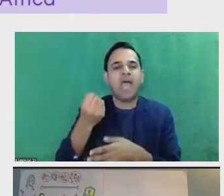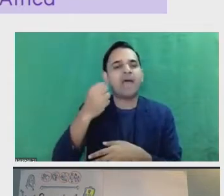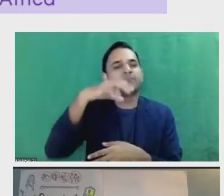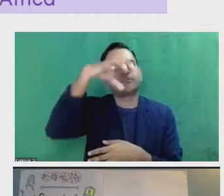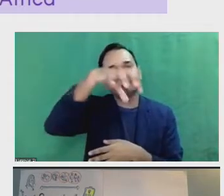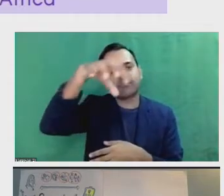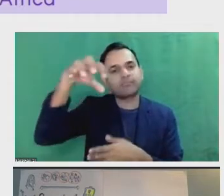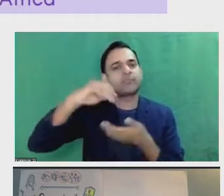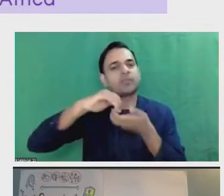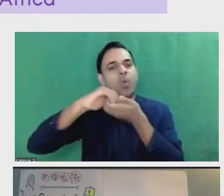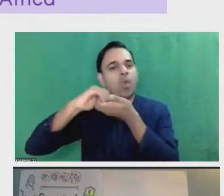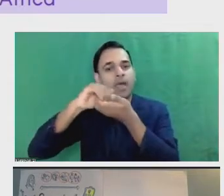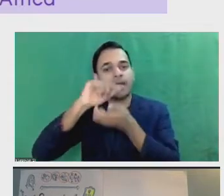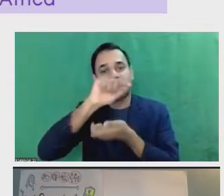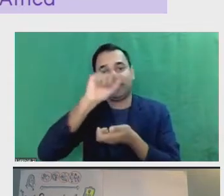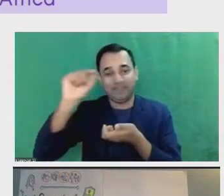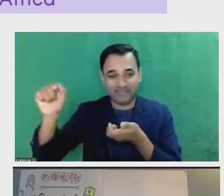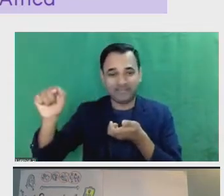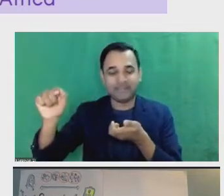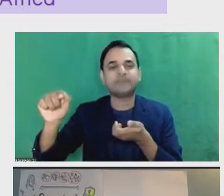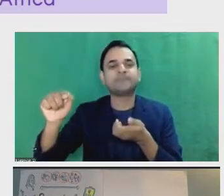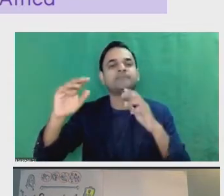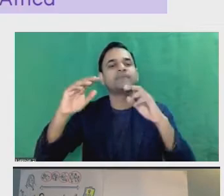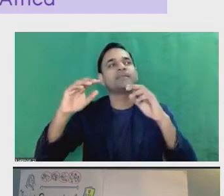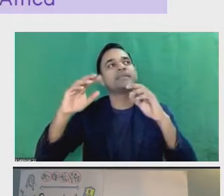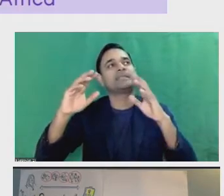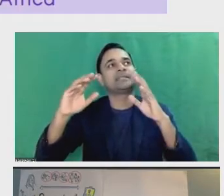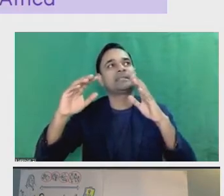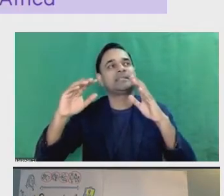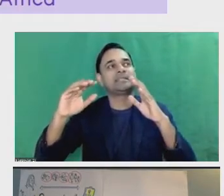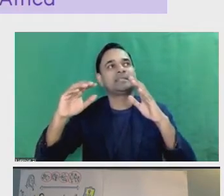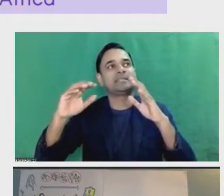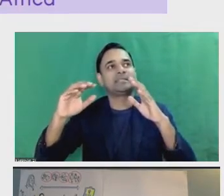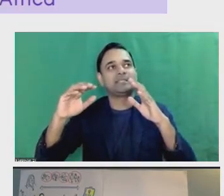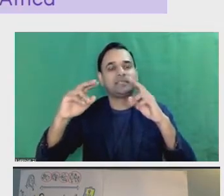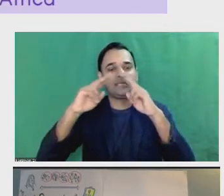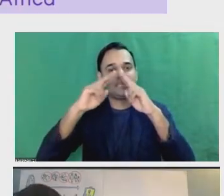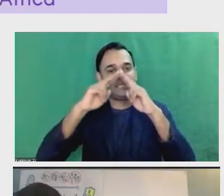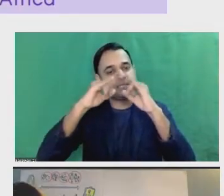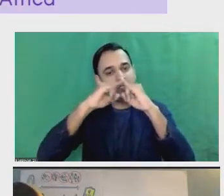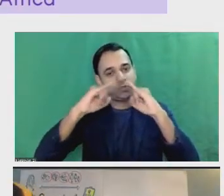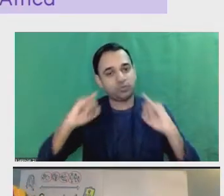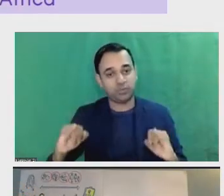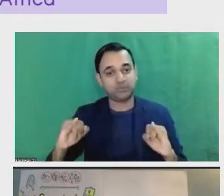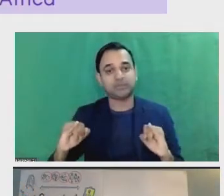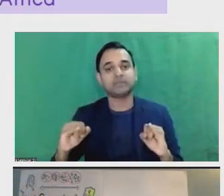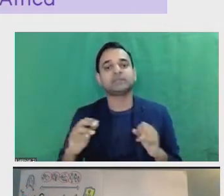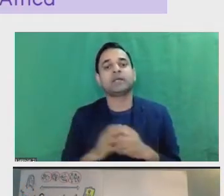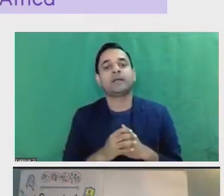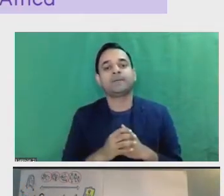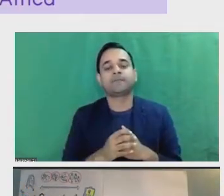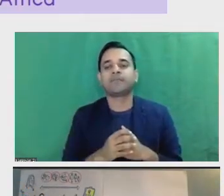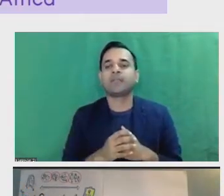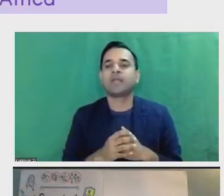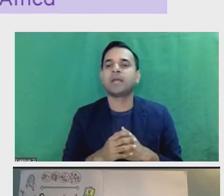by recent announcements by donor countries, by philanthropy. So we're seeing people stepping up to the plate